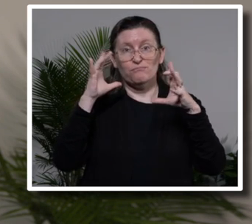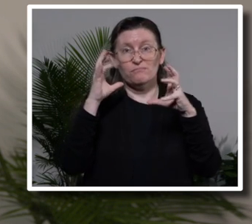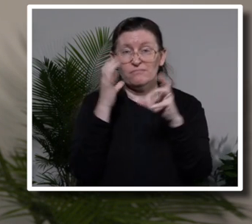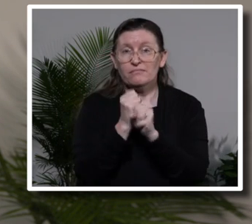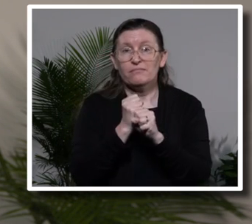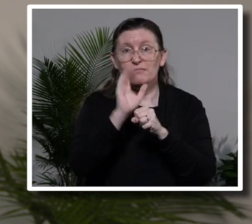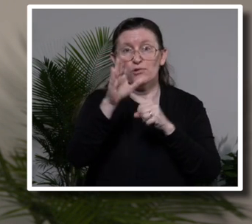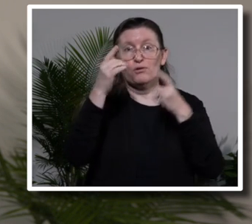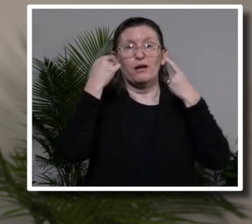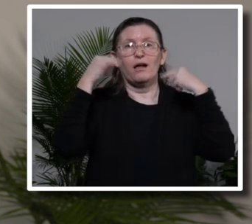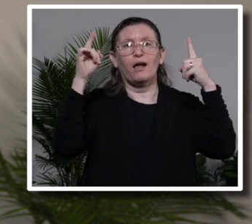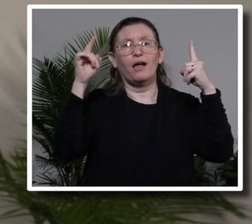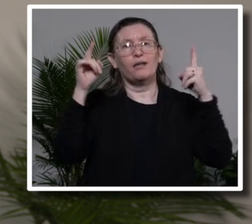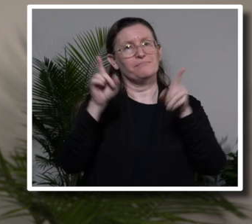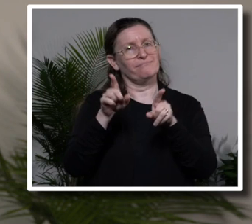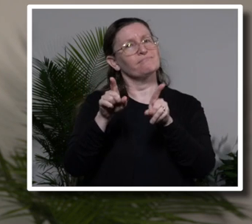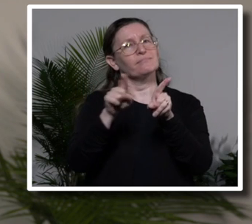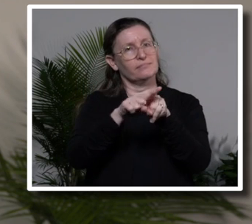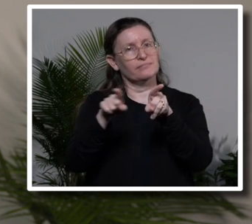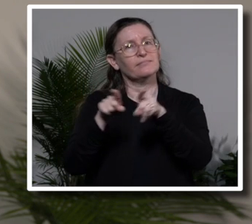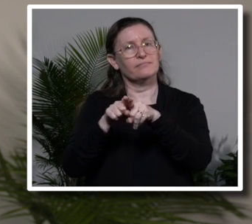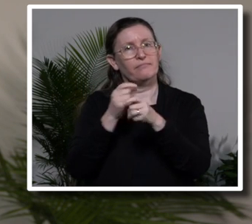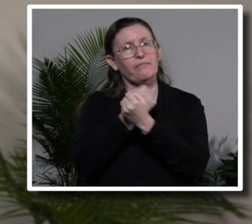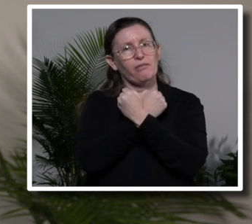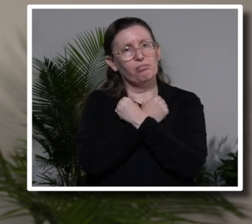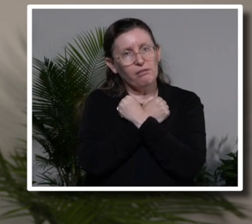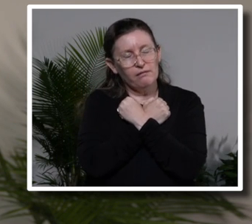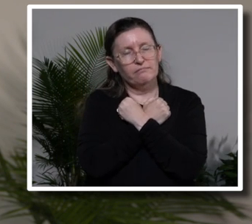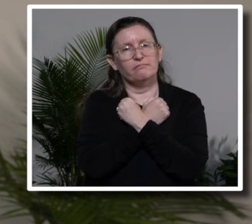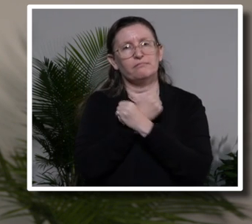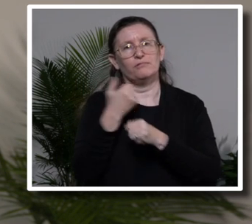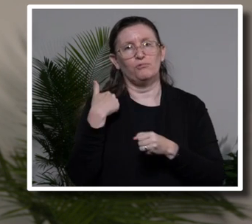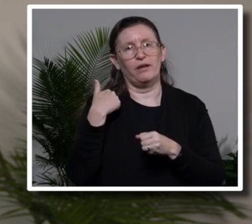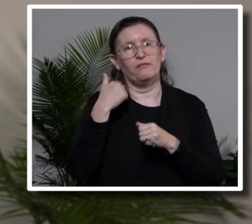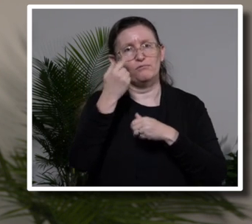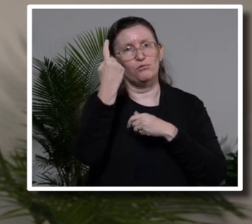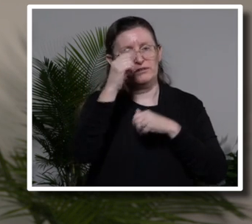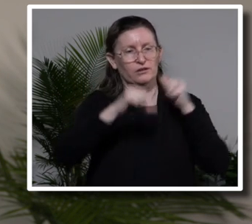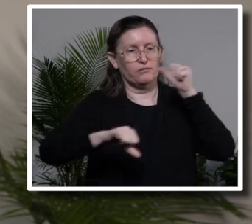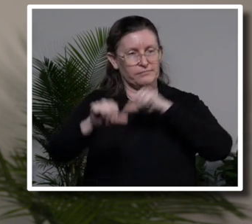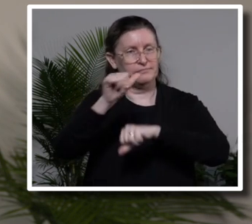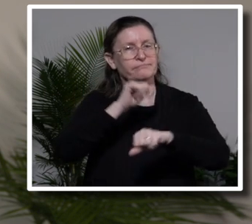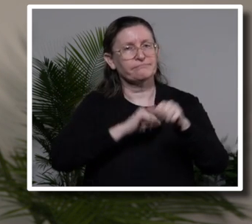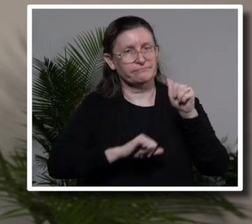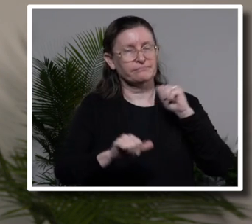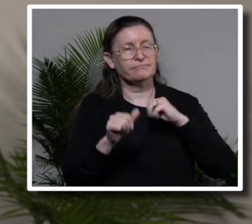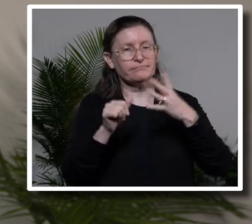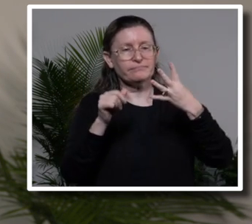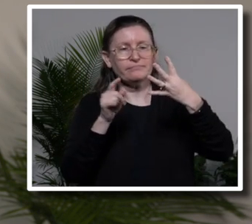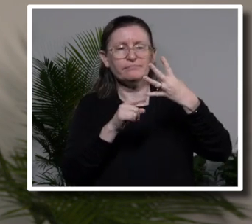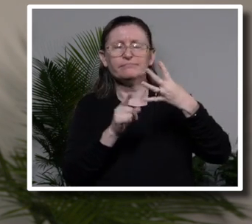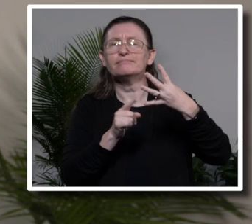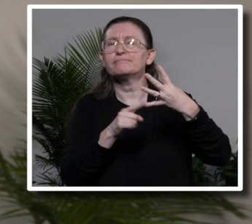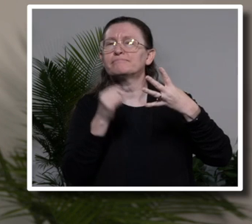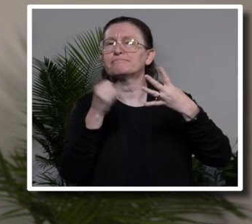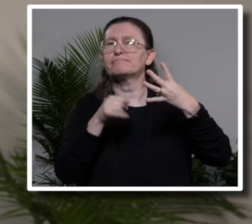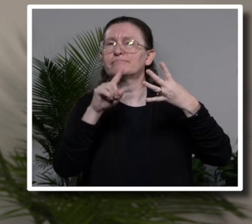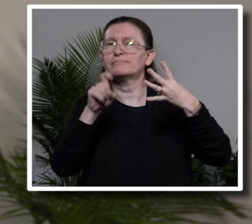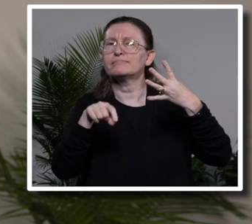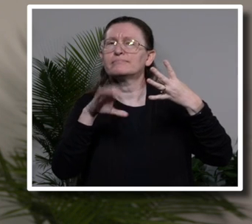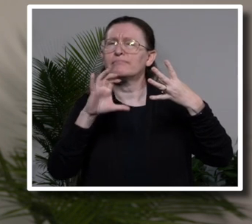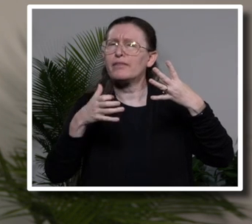your accomplishments, but they also symbolized the love that you have for each other. And for my fourth and final